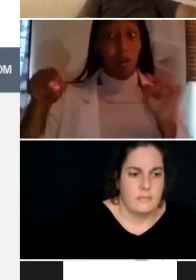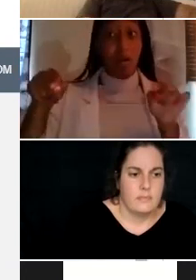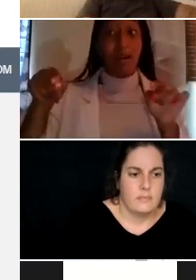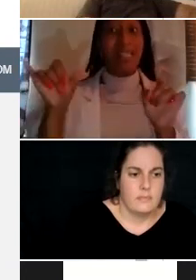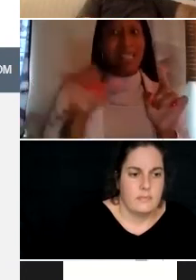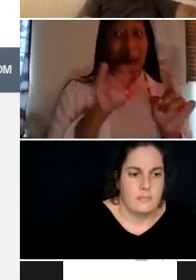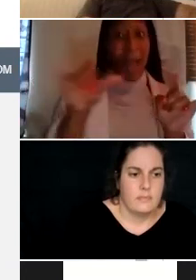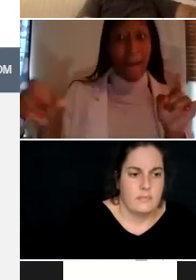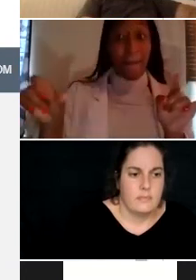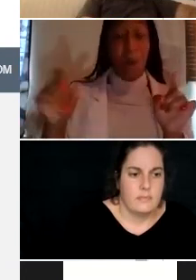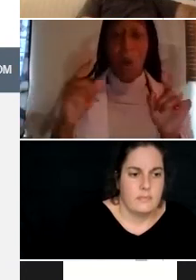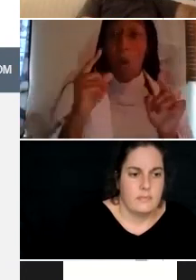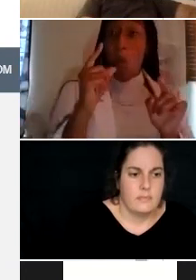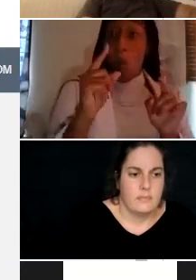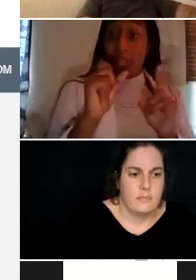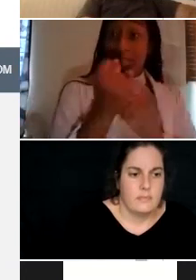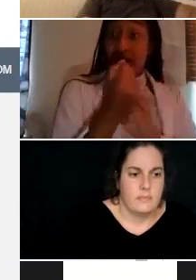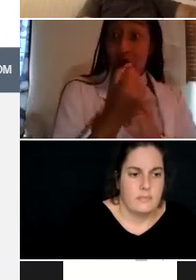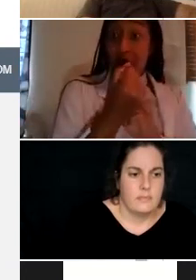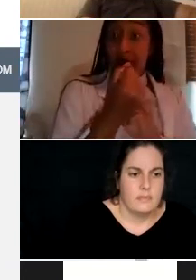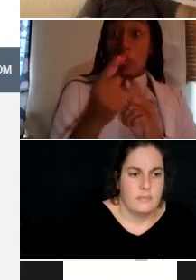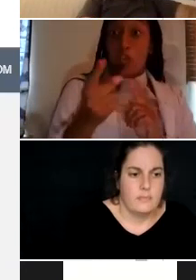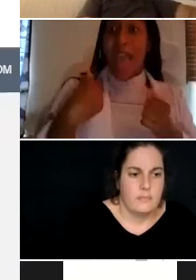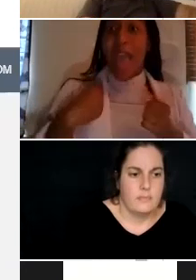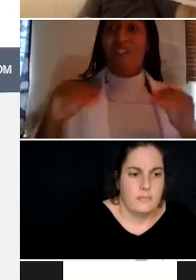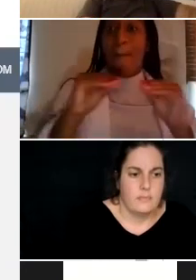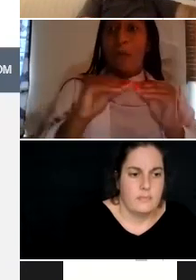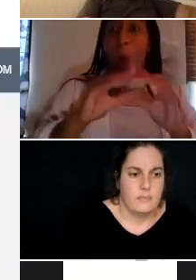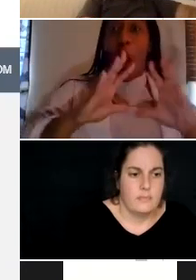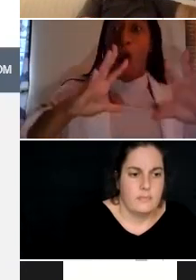have more of it, more mass,